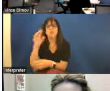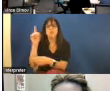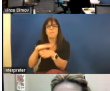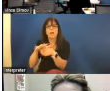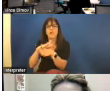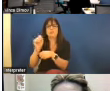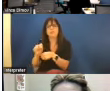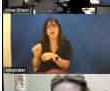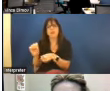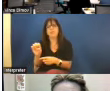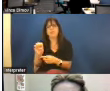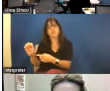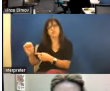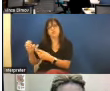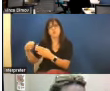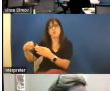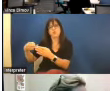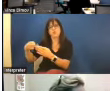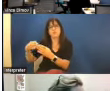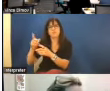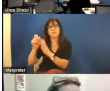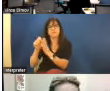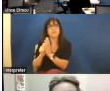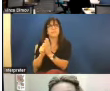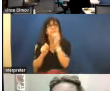in the southeastern corner of the state.